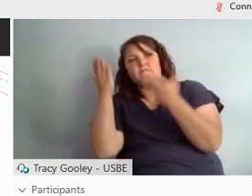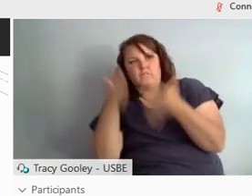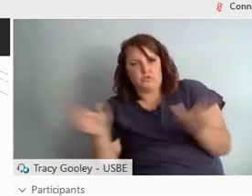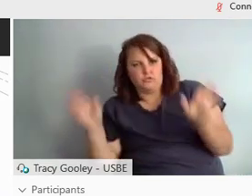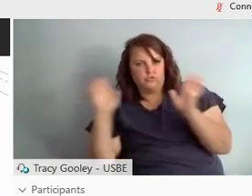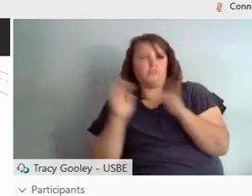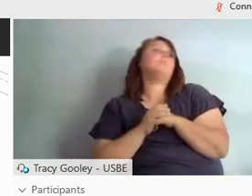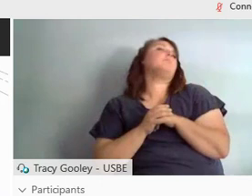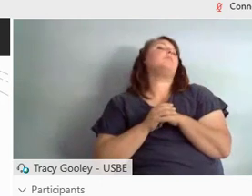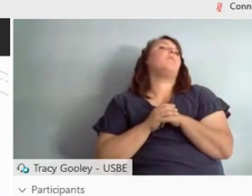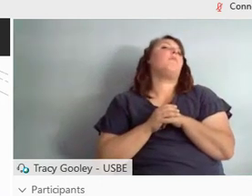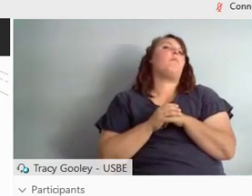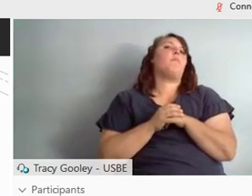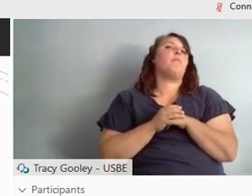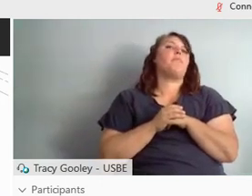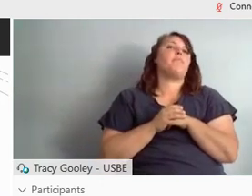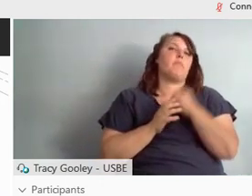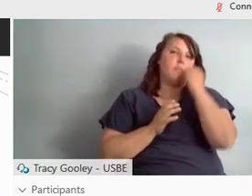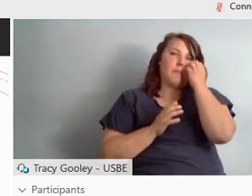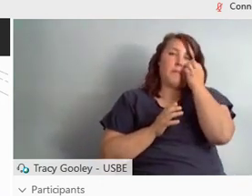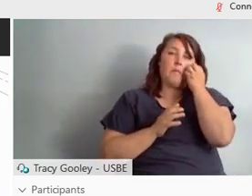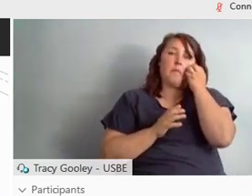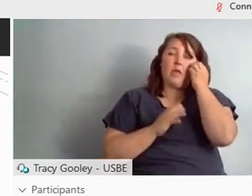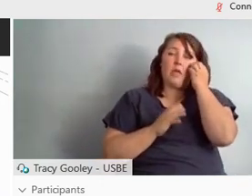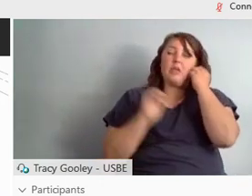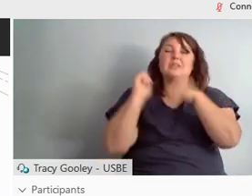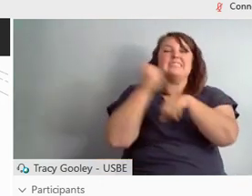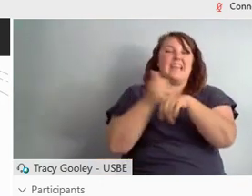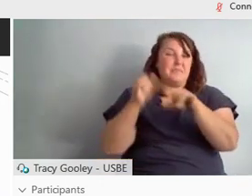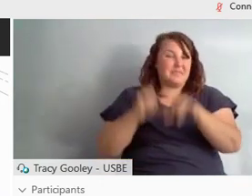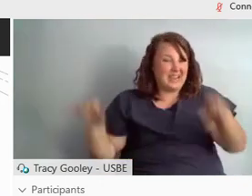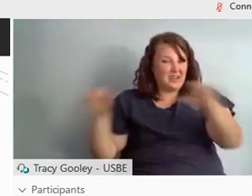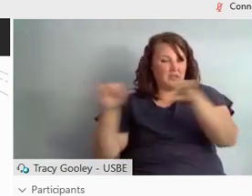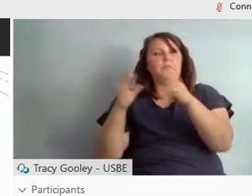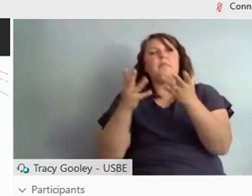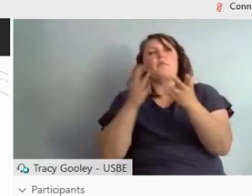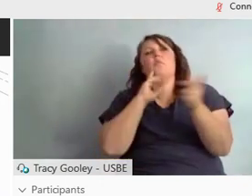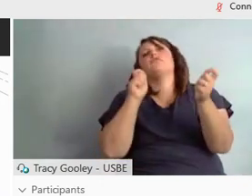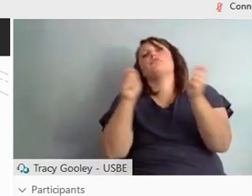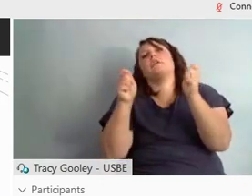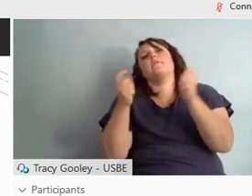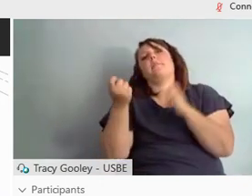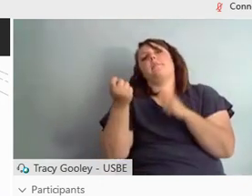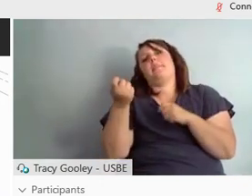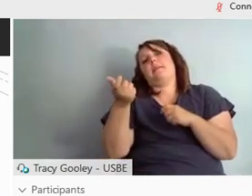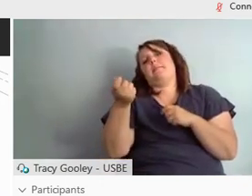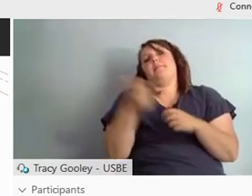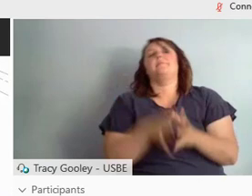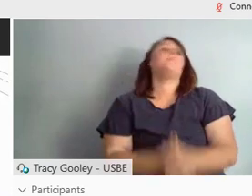And as a result of standard setting, you might see some changes come out